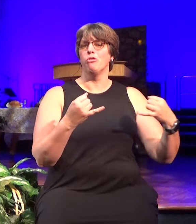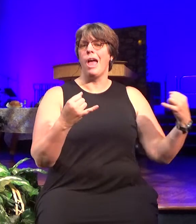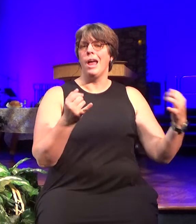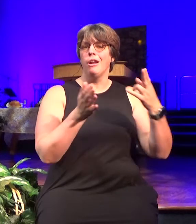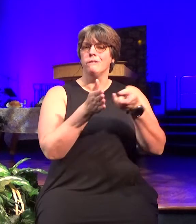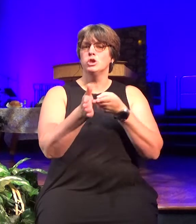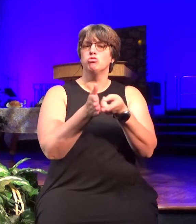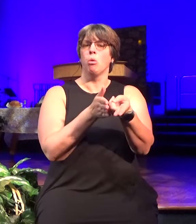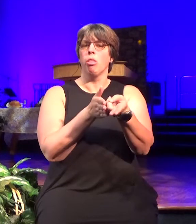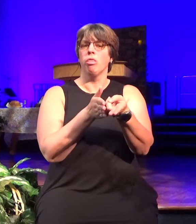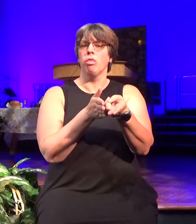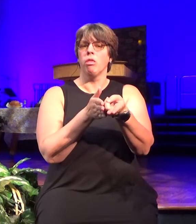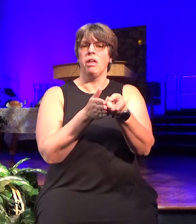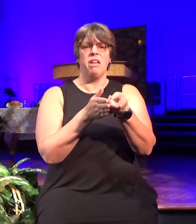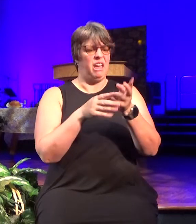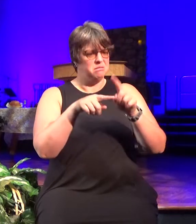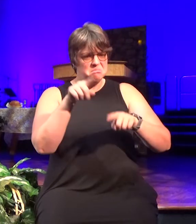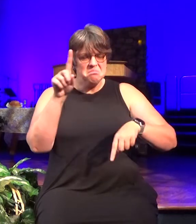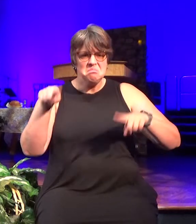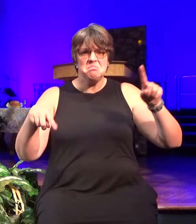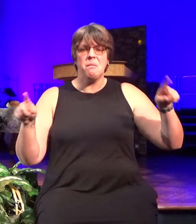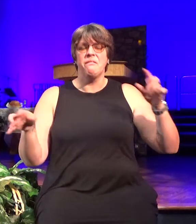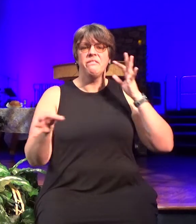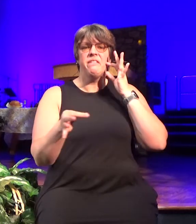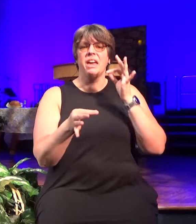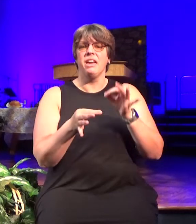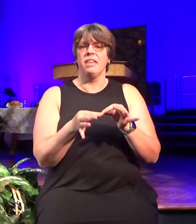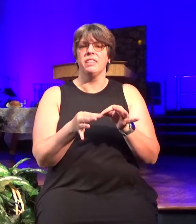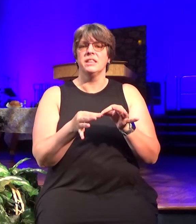faiths. And so we open right